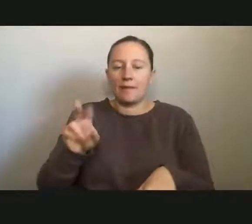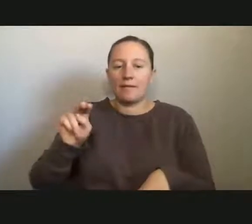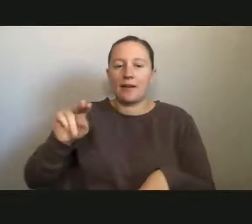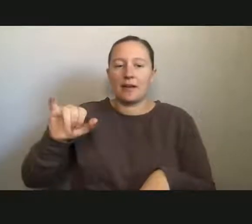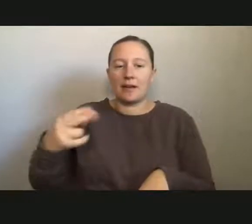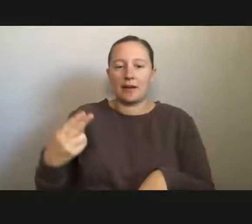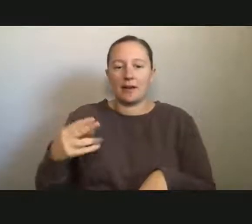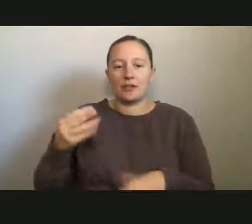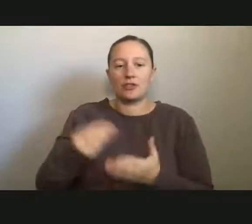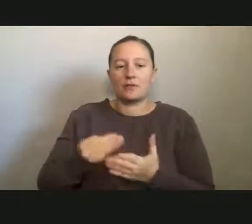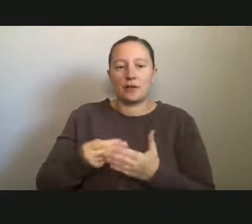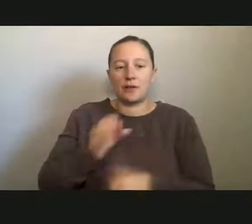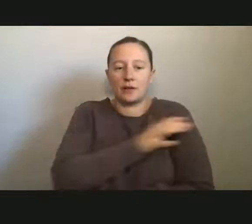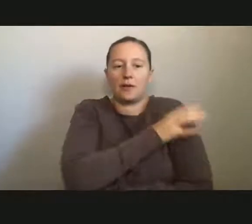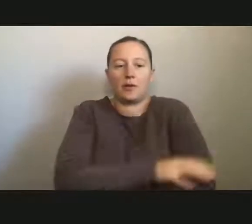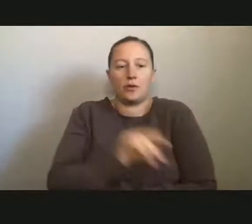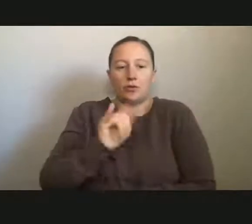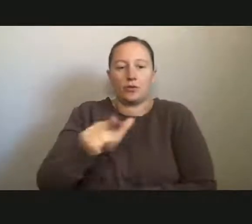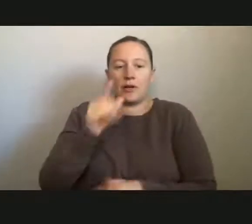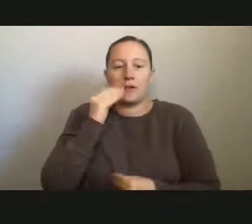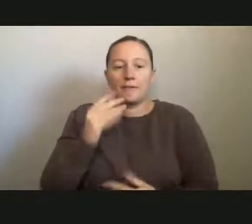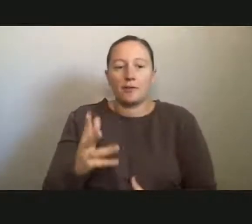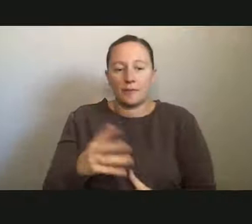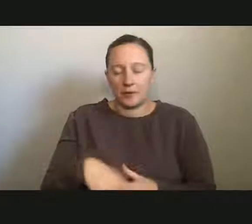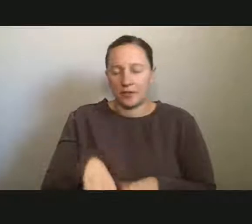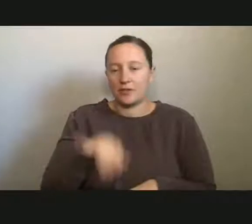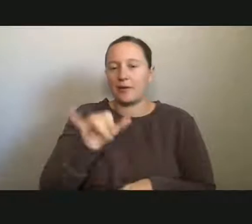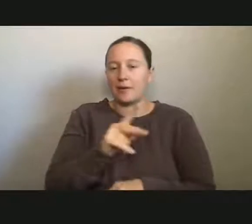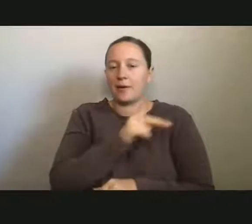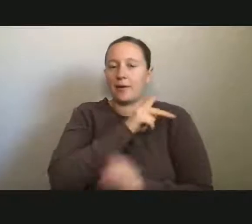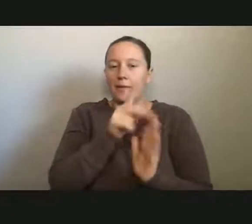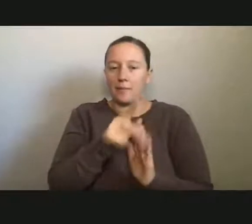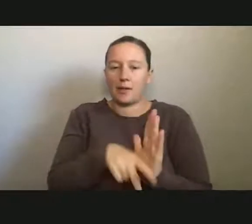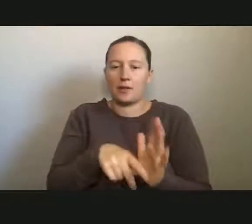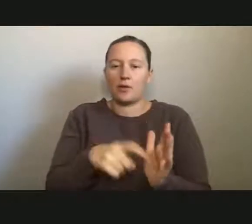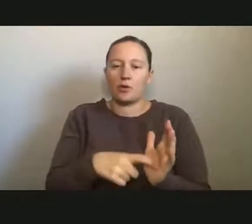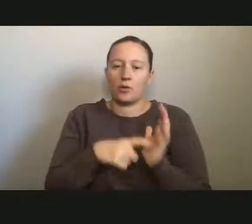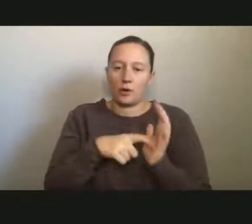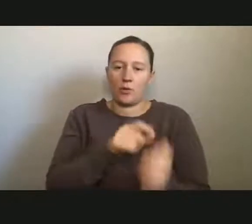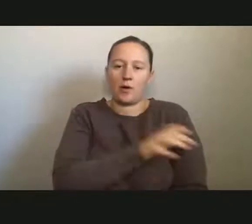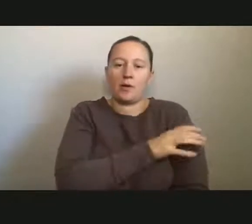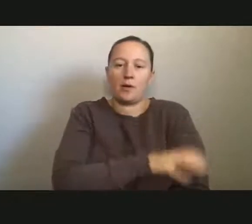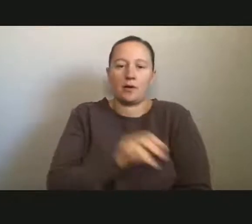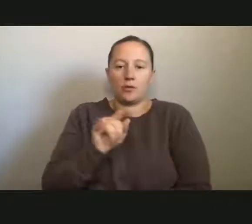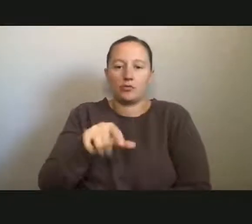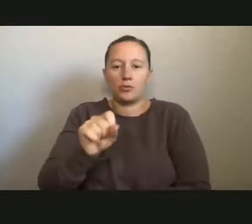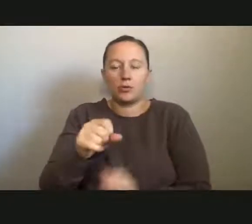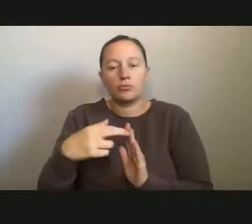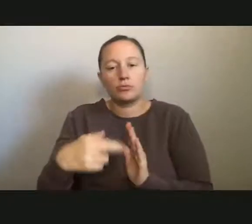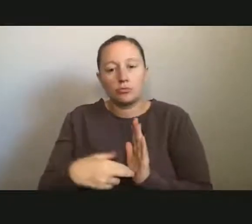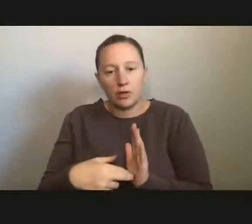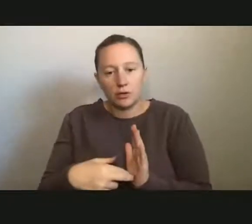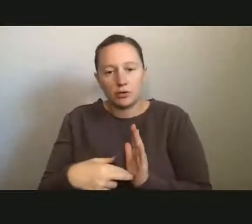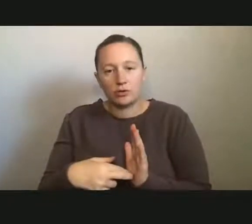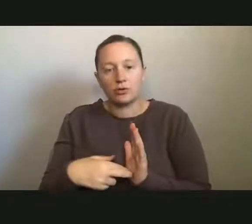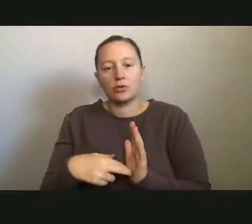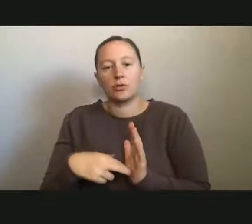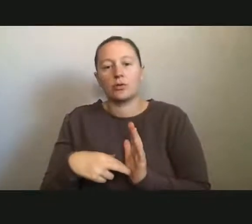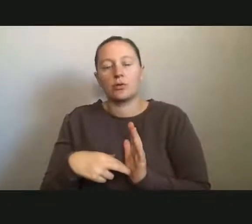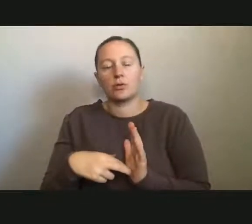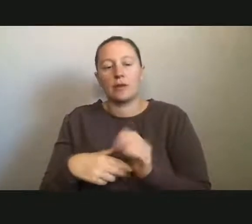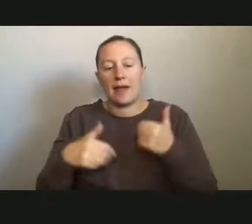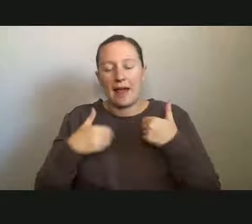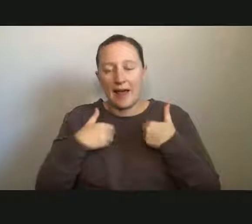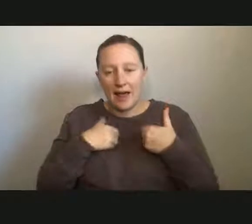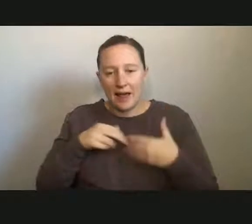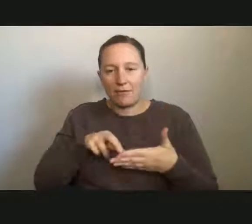NIH-funded clinical trial information. And this policy requires clinical trials to be registered and have the